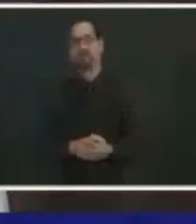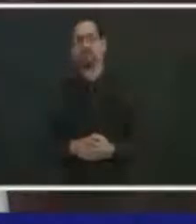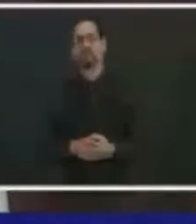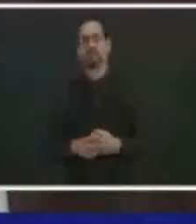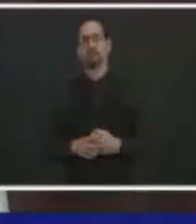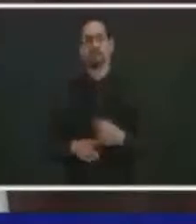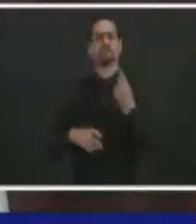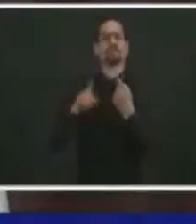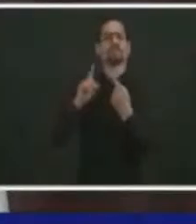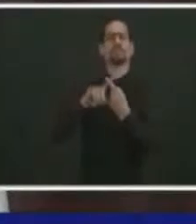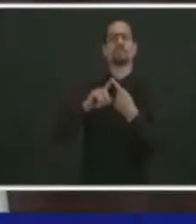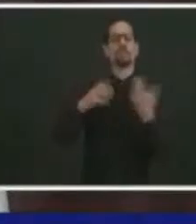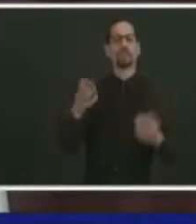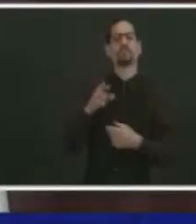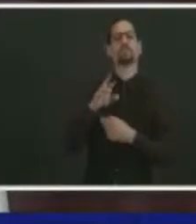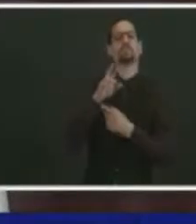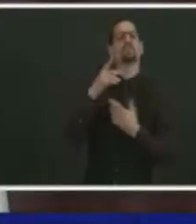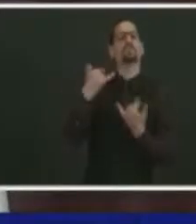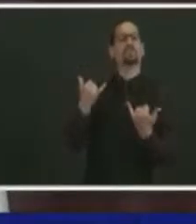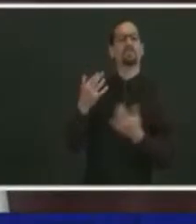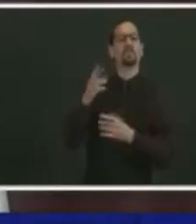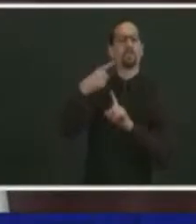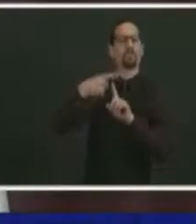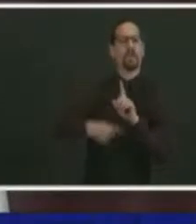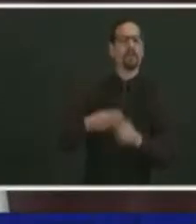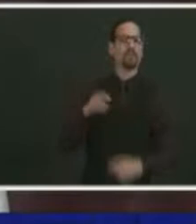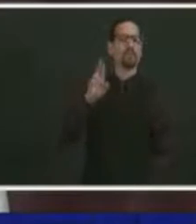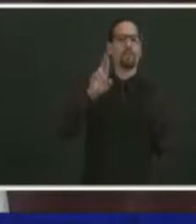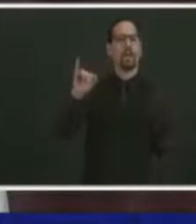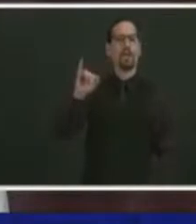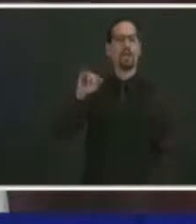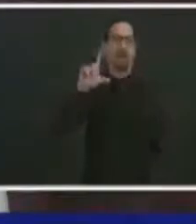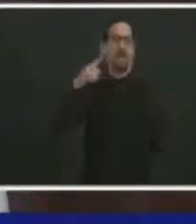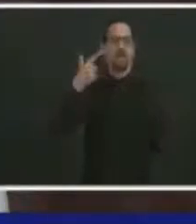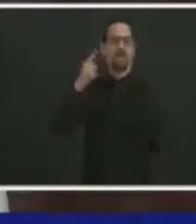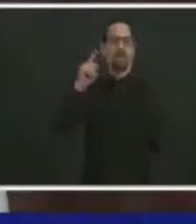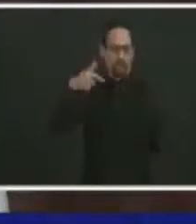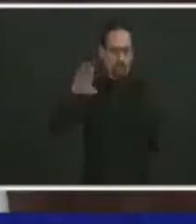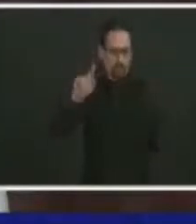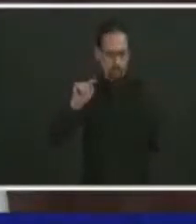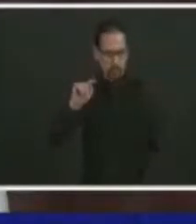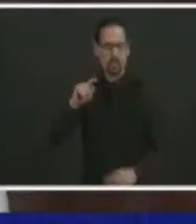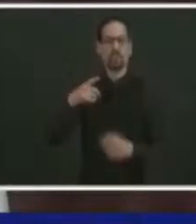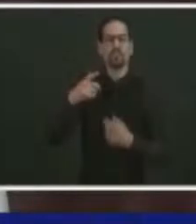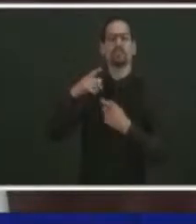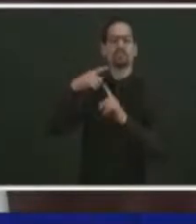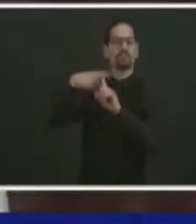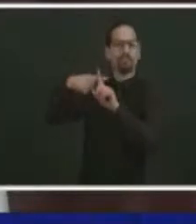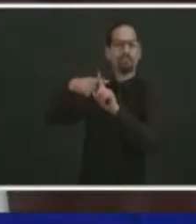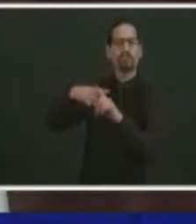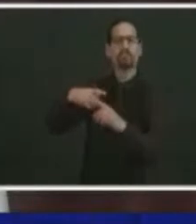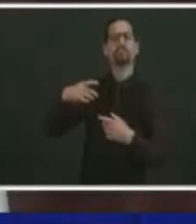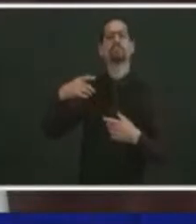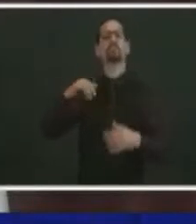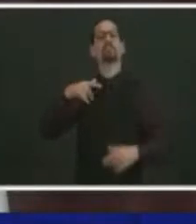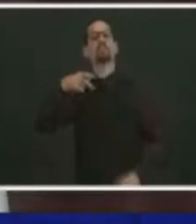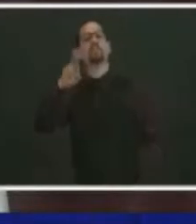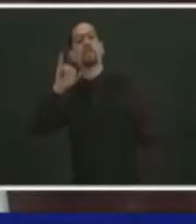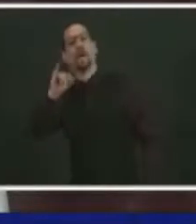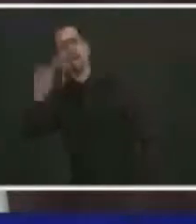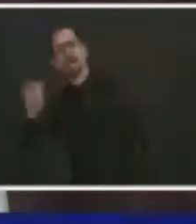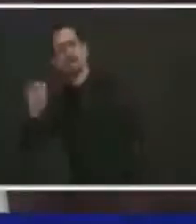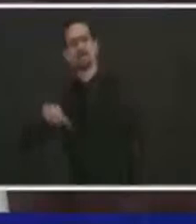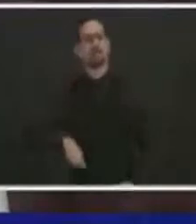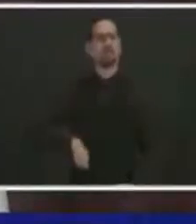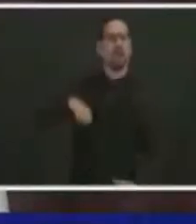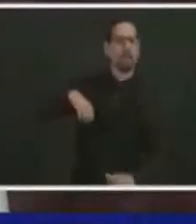community. Today, June 1st. June 1st marks the beginning of Pride Month in the month of June. The Rhode Island LGBTQ